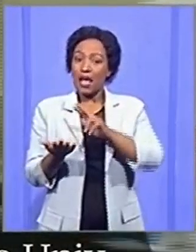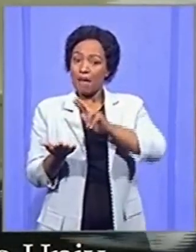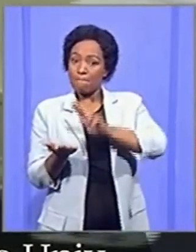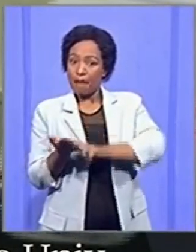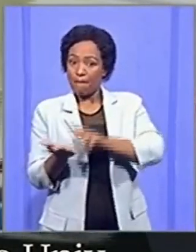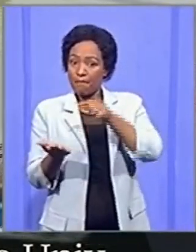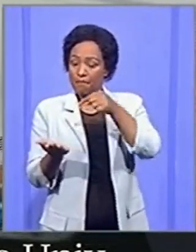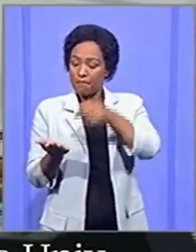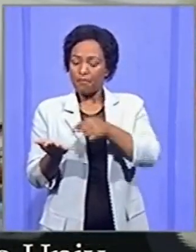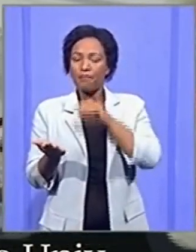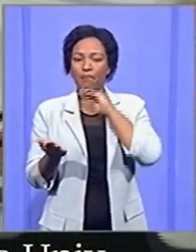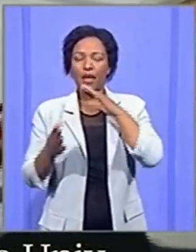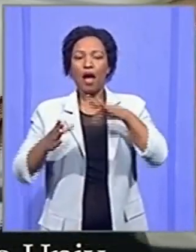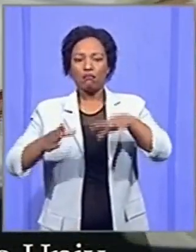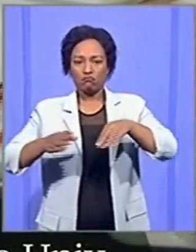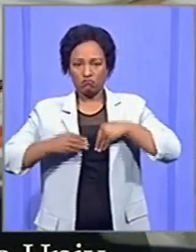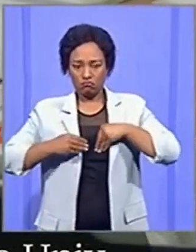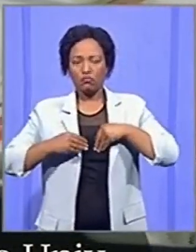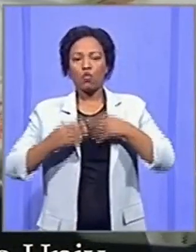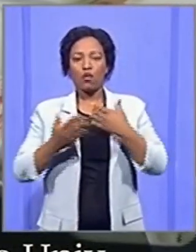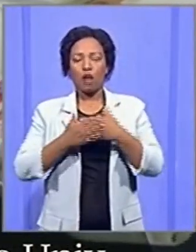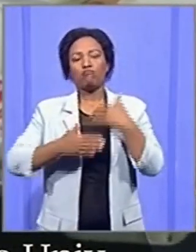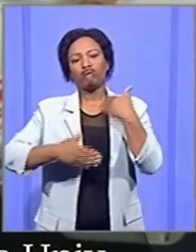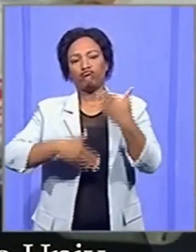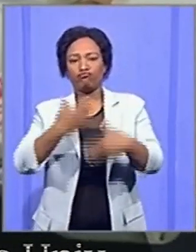bale ditlhophiso di ka qala.